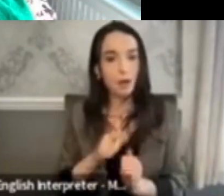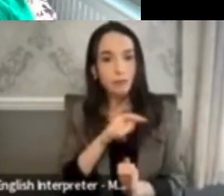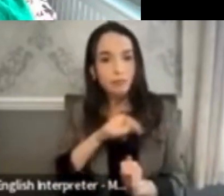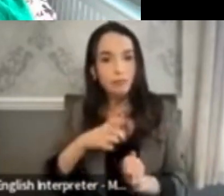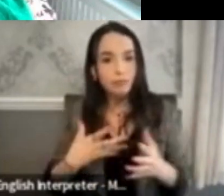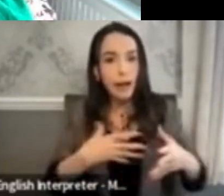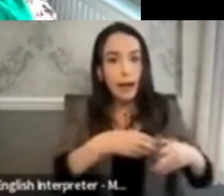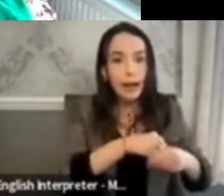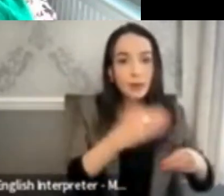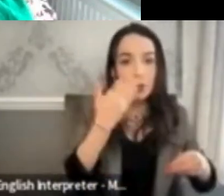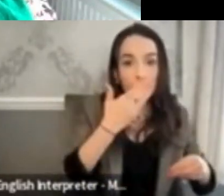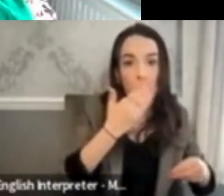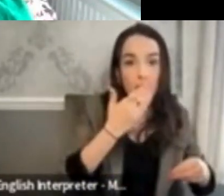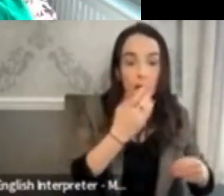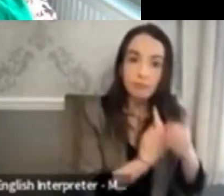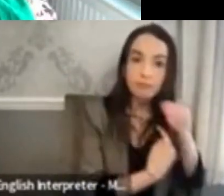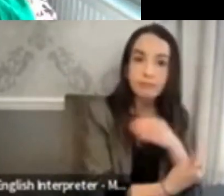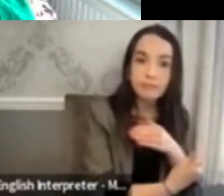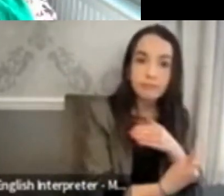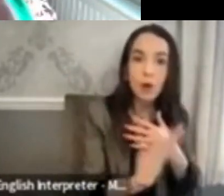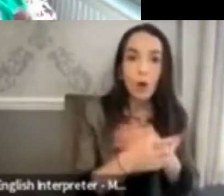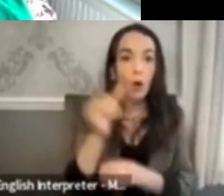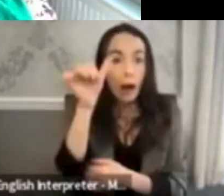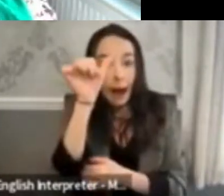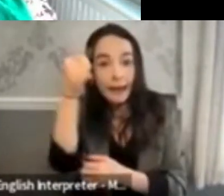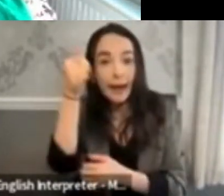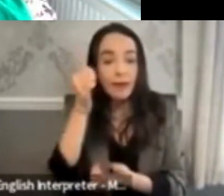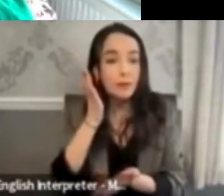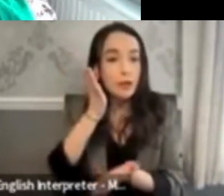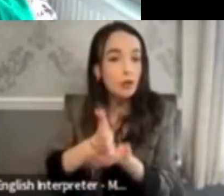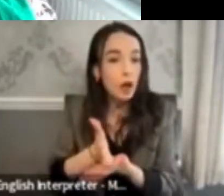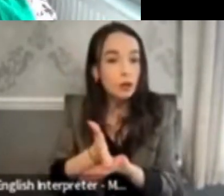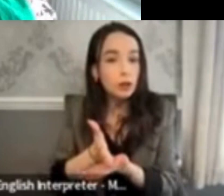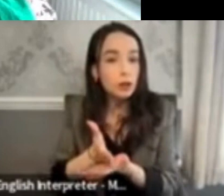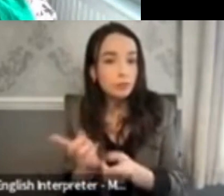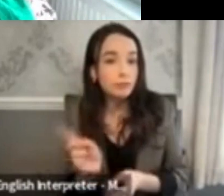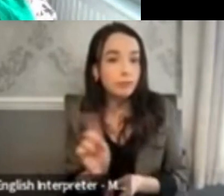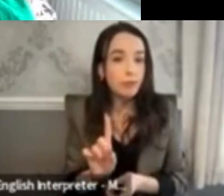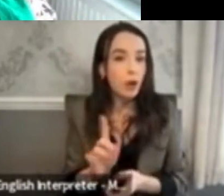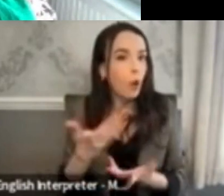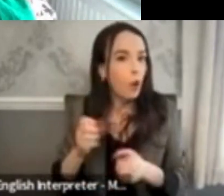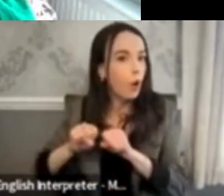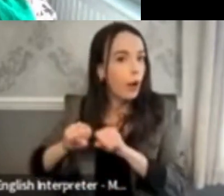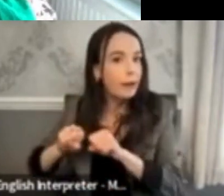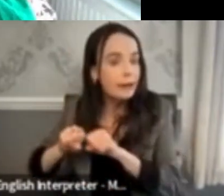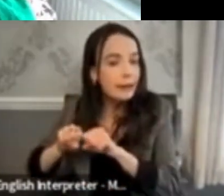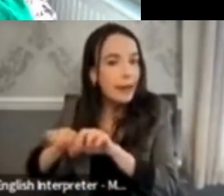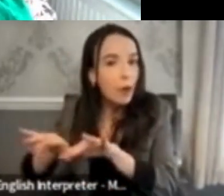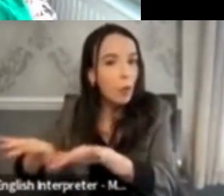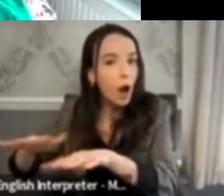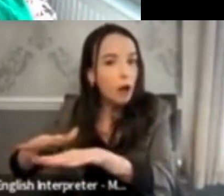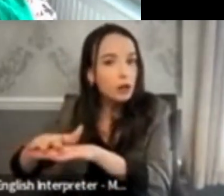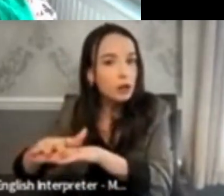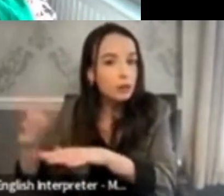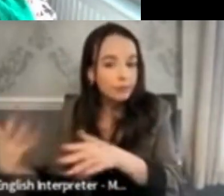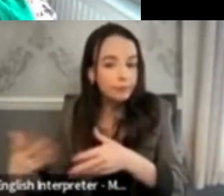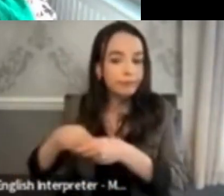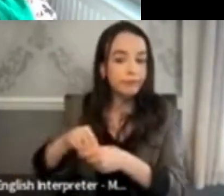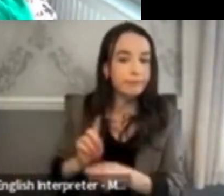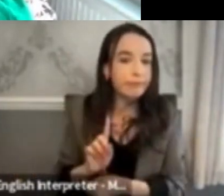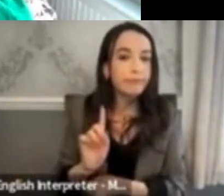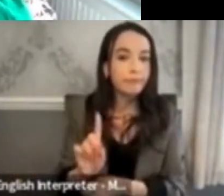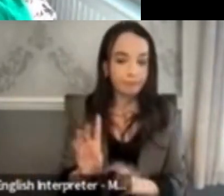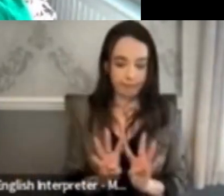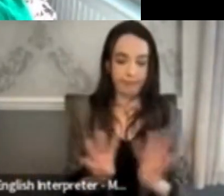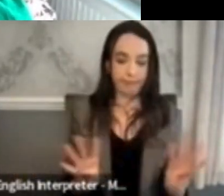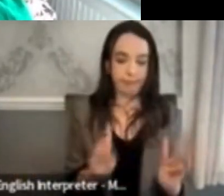either individual schools or academy trusts, or work in networks. And we're doing a lot of work with them to try and get the message across and the support